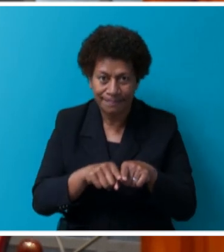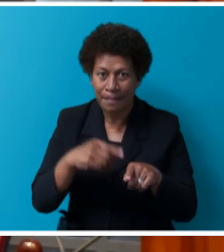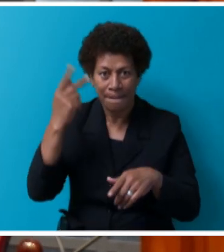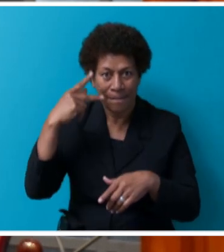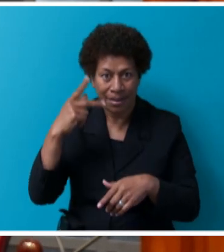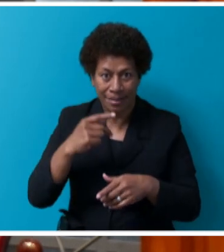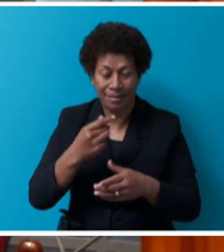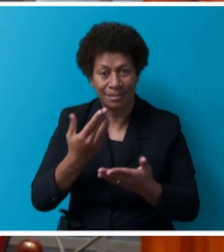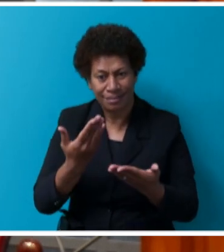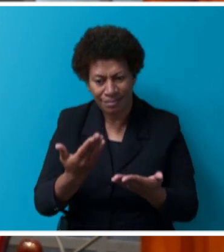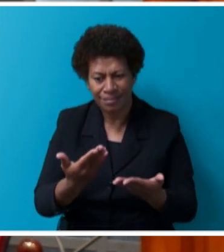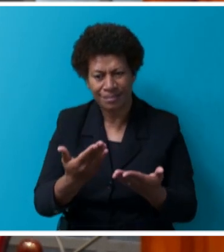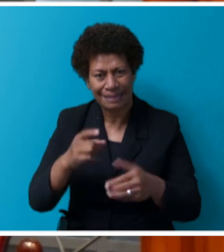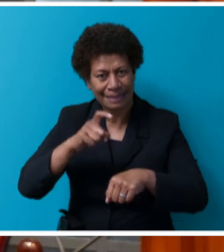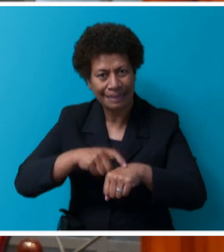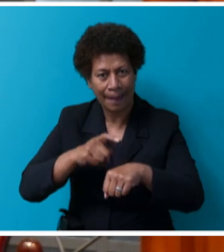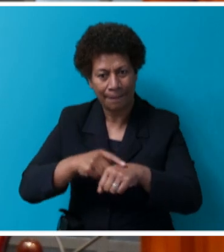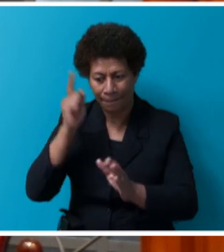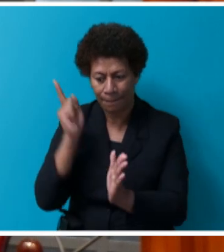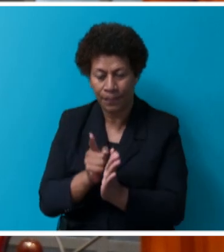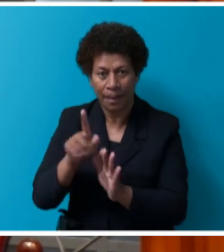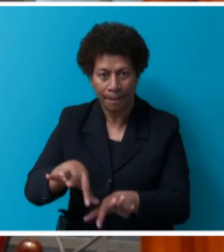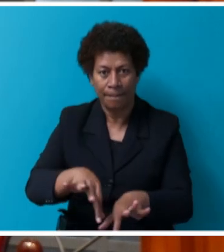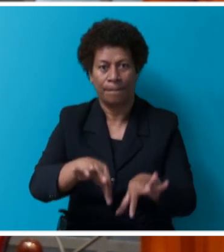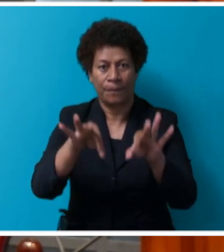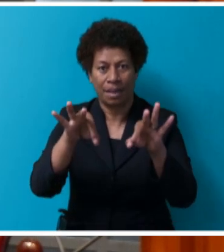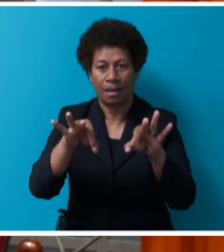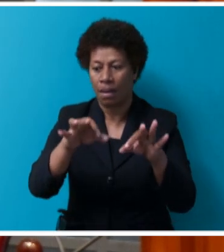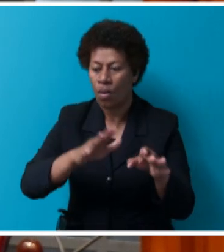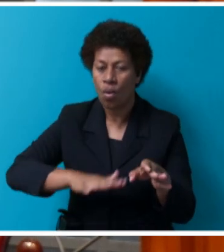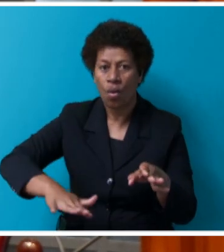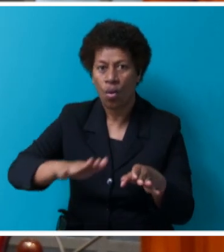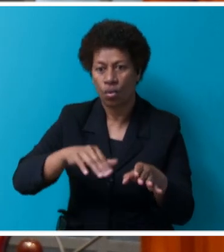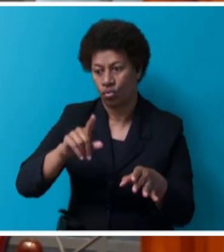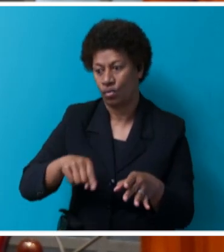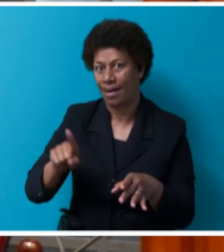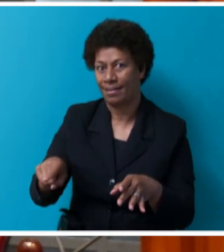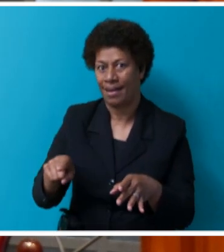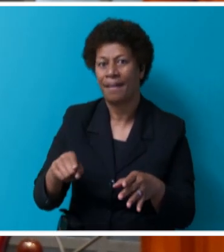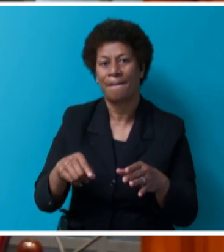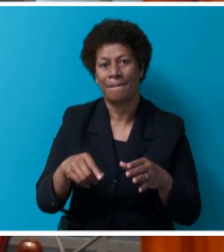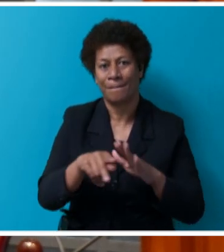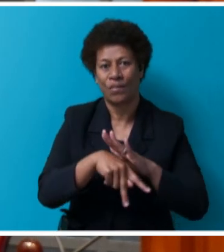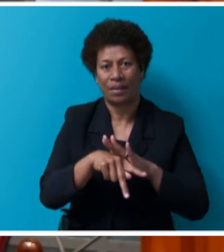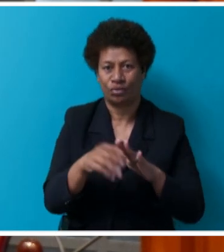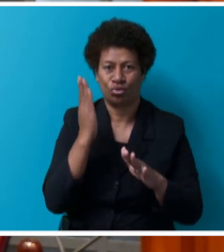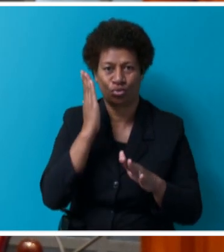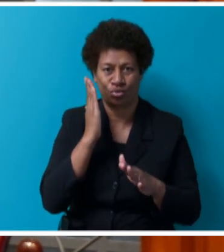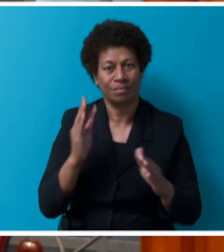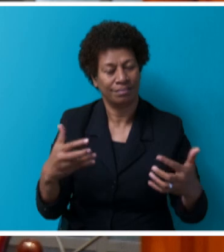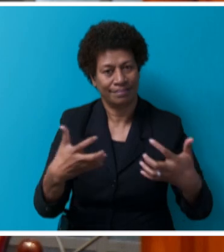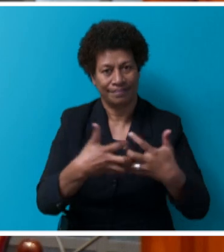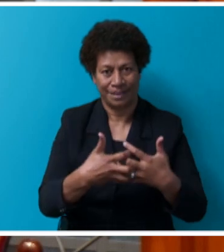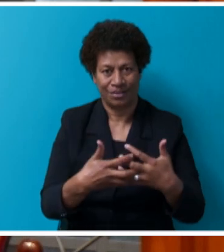a set pickup time for all their children, including those attending primary school. Mr. Speaker, sir, we have received